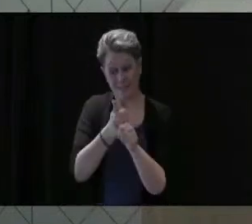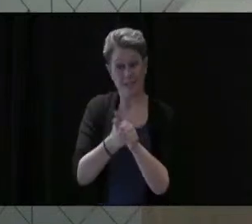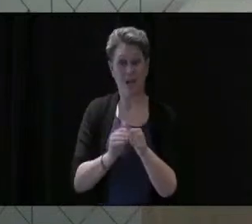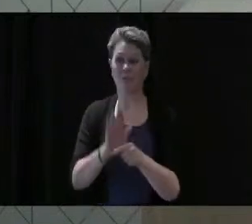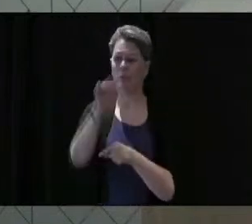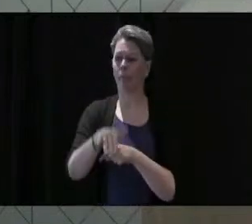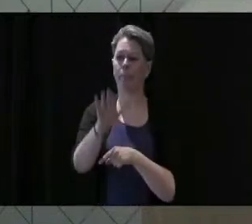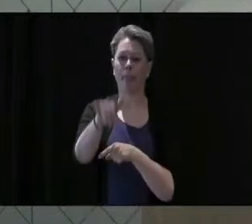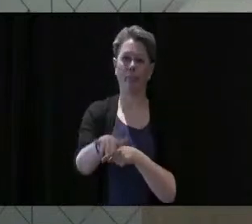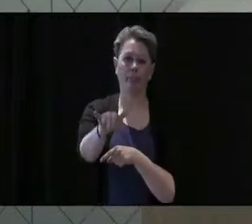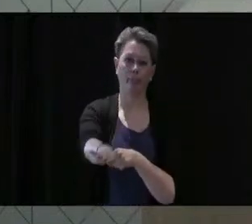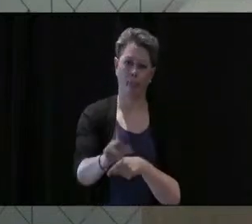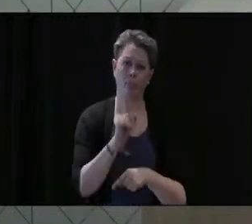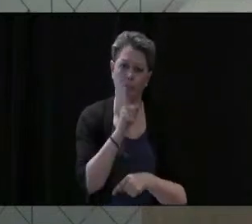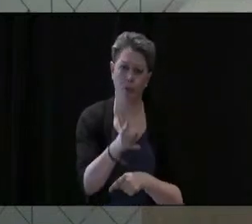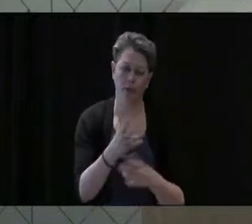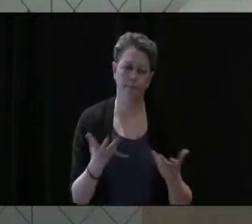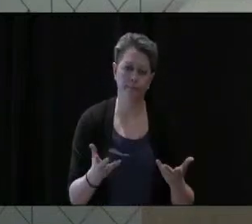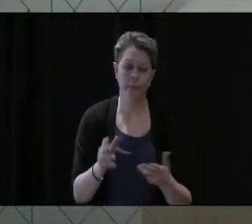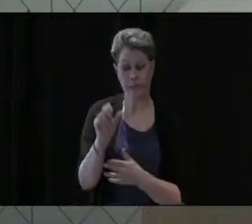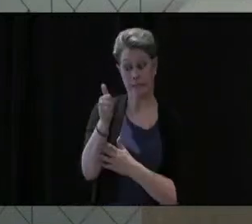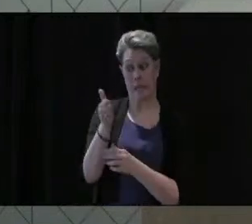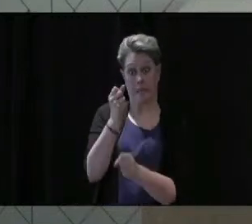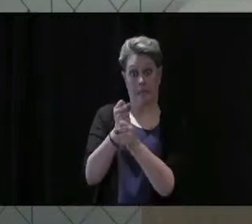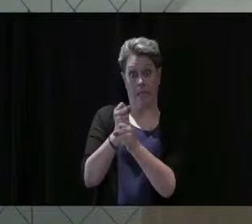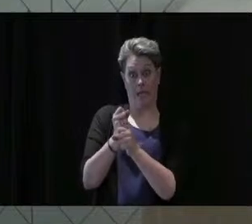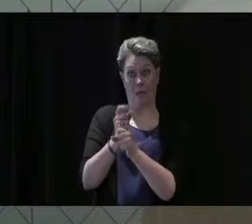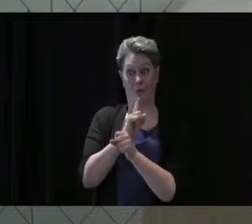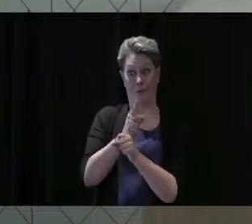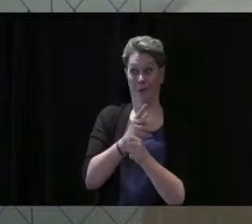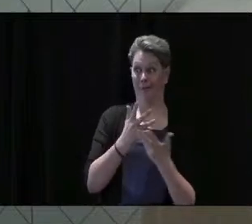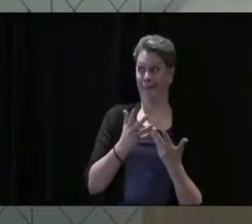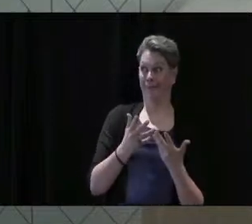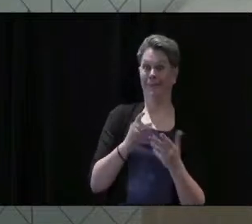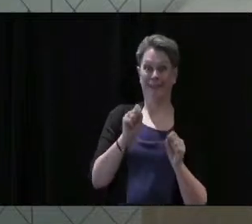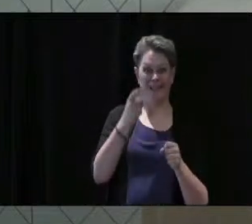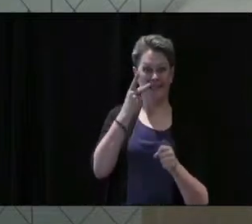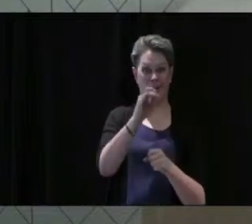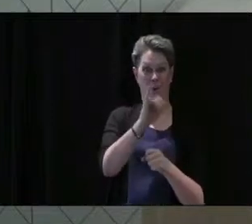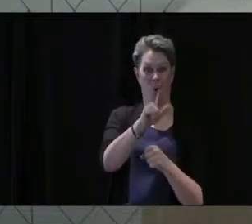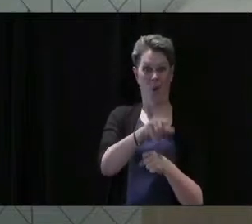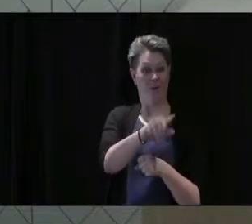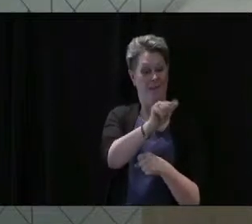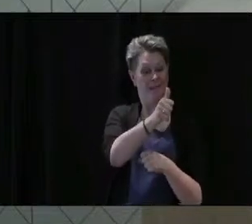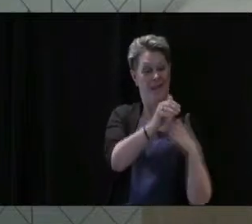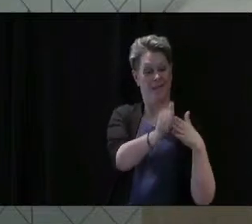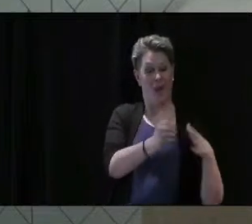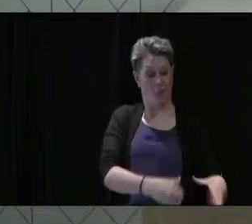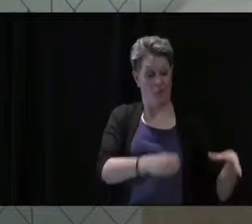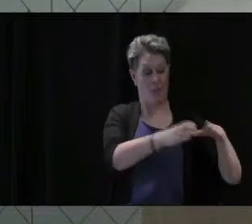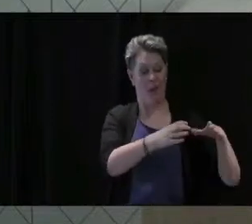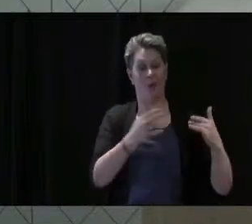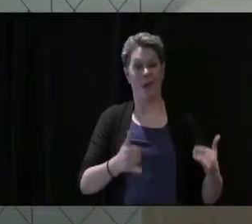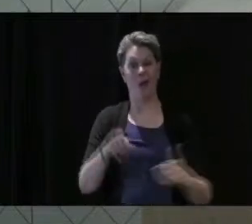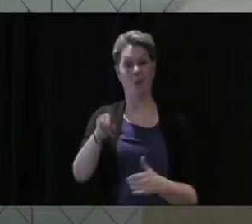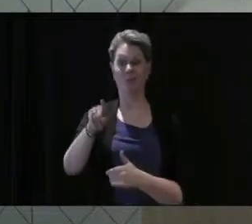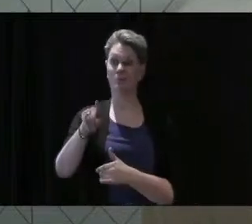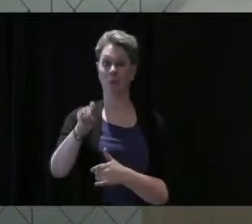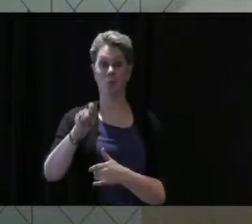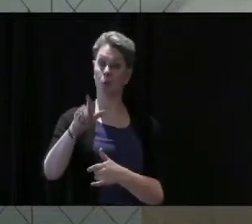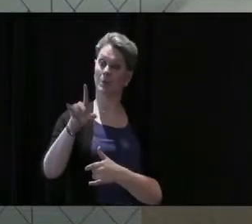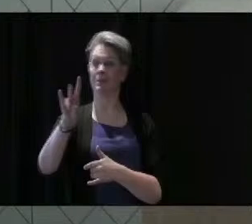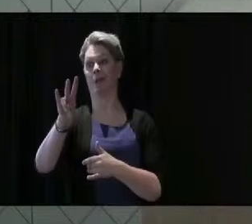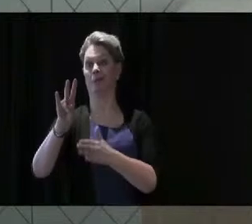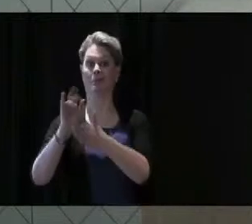have been. You know, in a 10-year period, we've gone from $10 a barrel oil to $137 a barrel oil and back down to